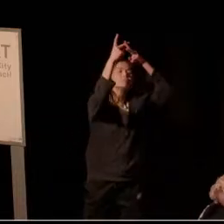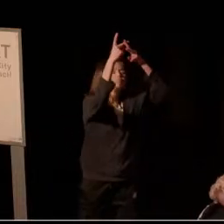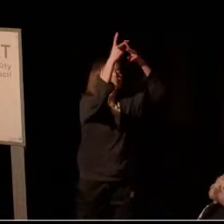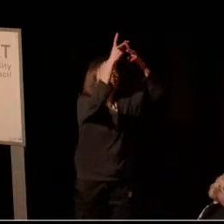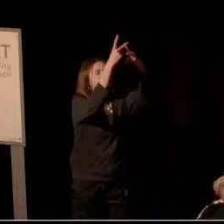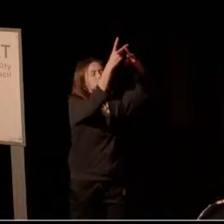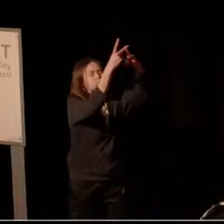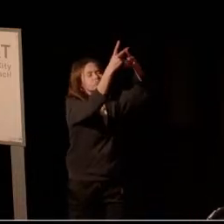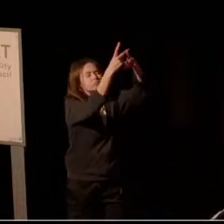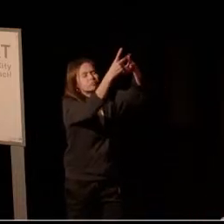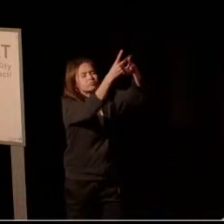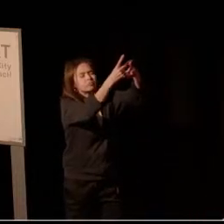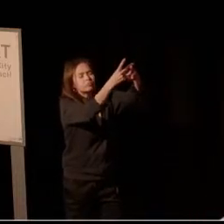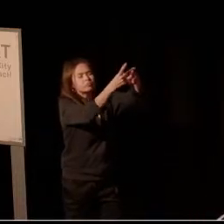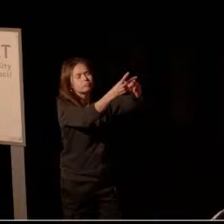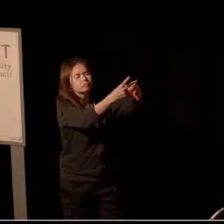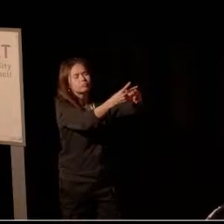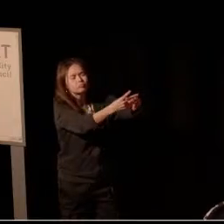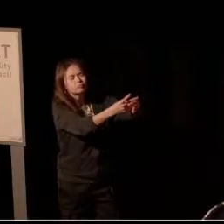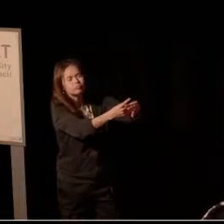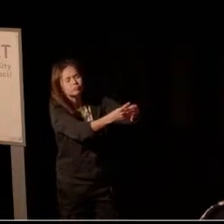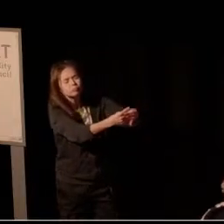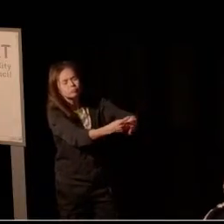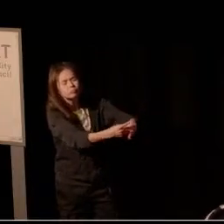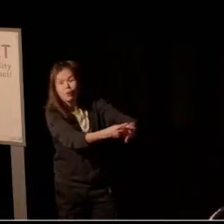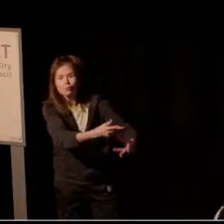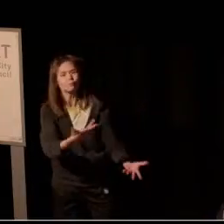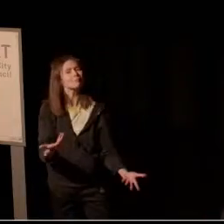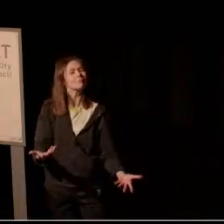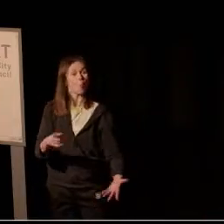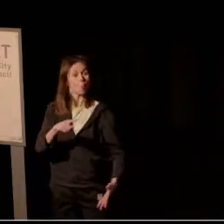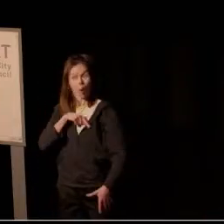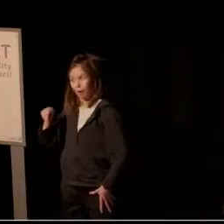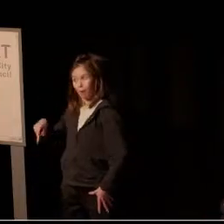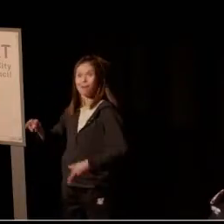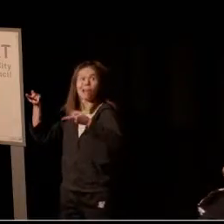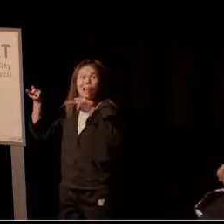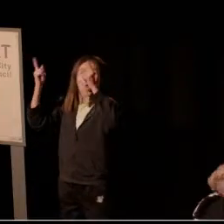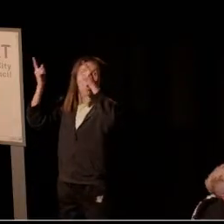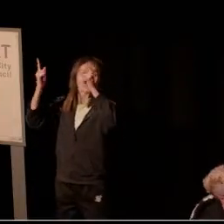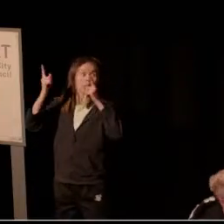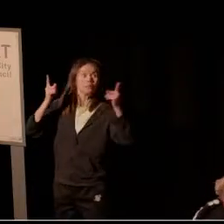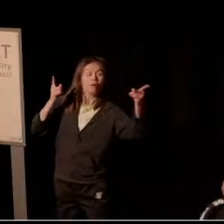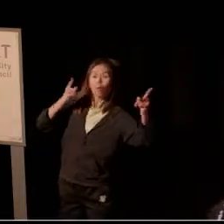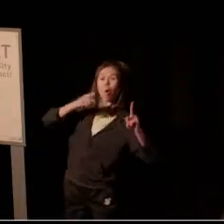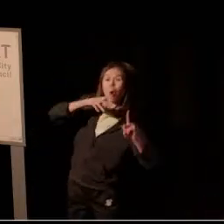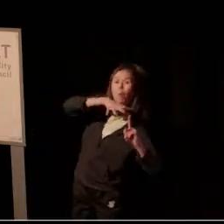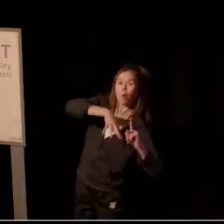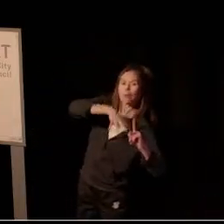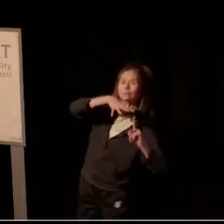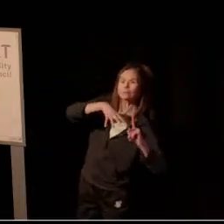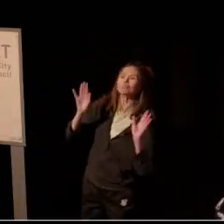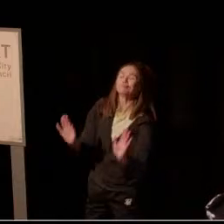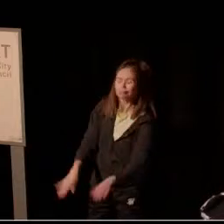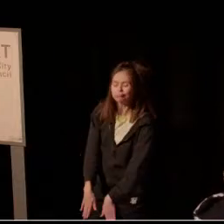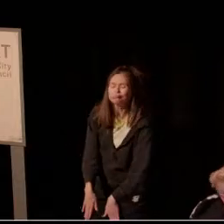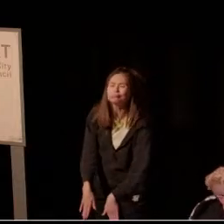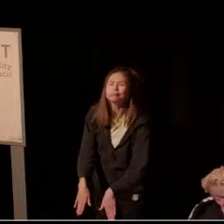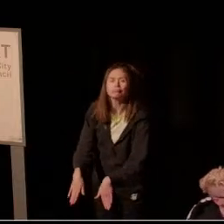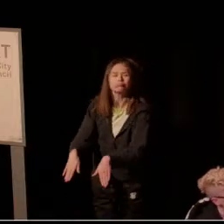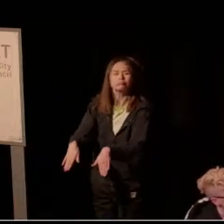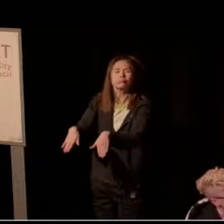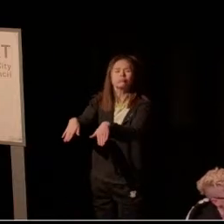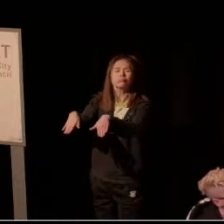Leontes cannot show himself overly kind to Polixenes. They were brought up together in their childhood,